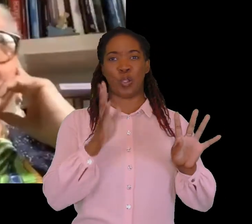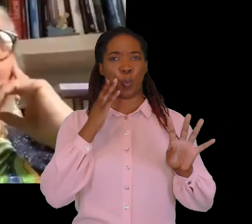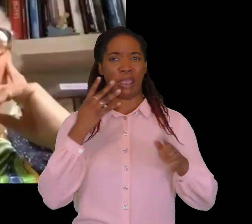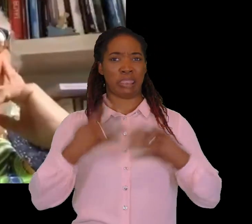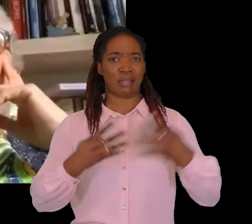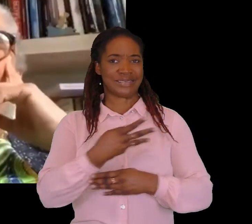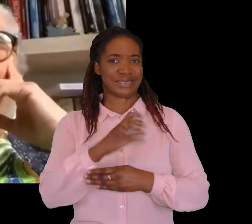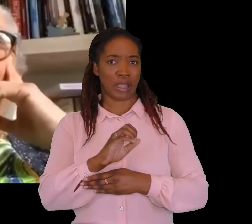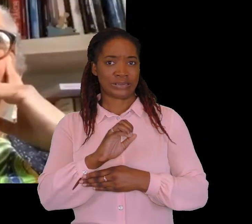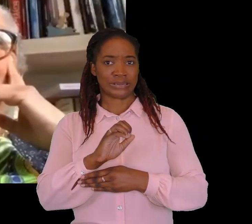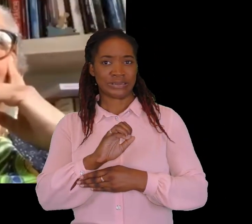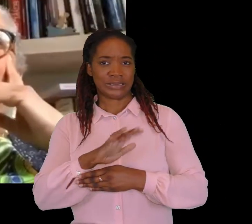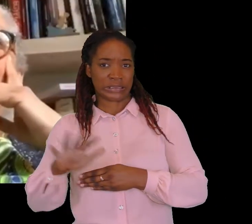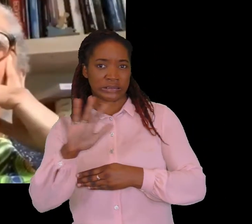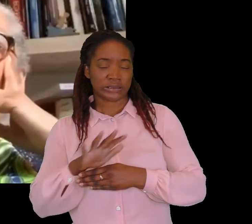And they